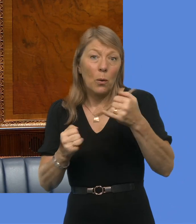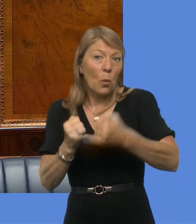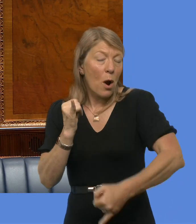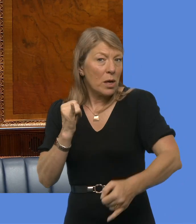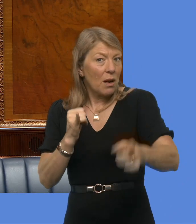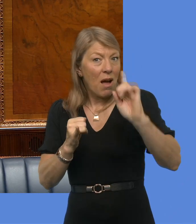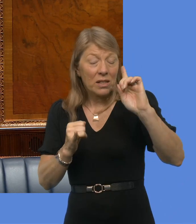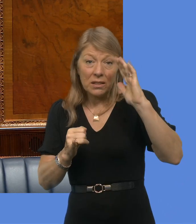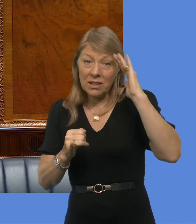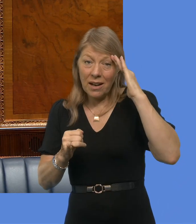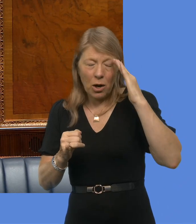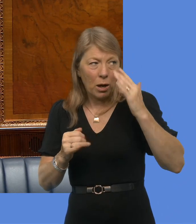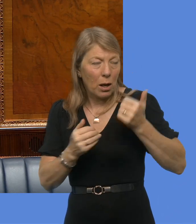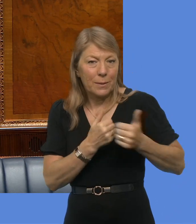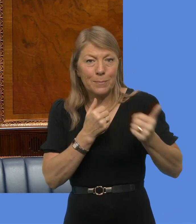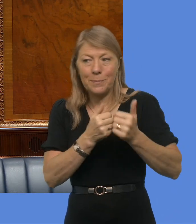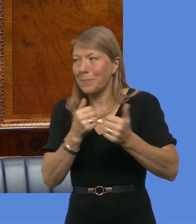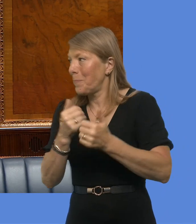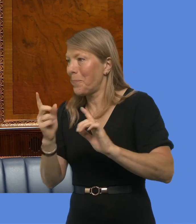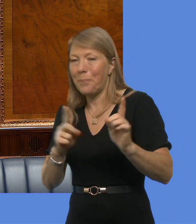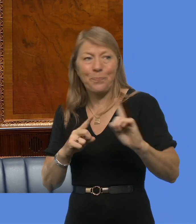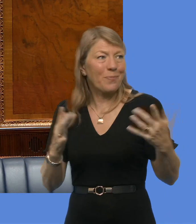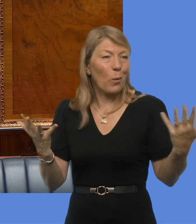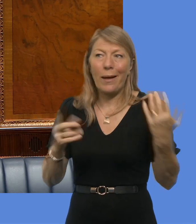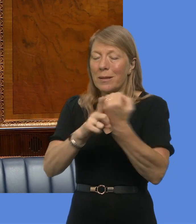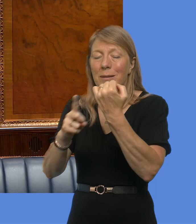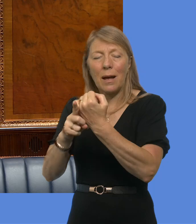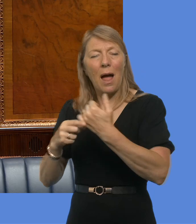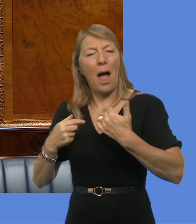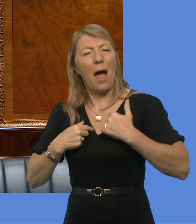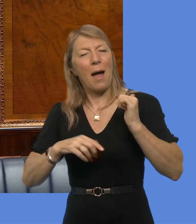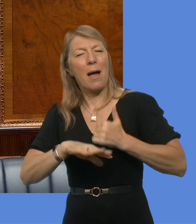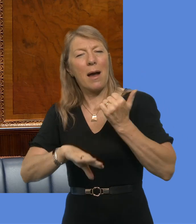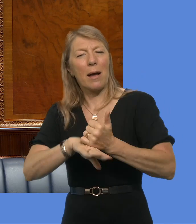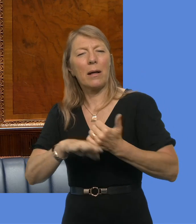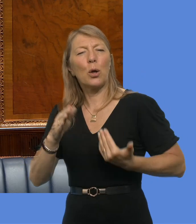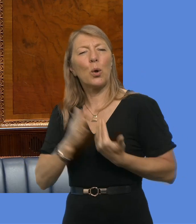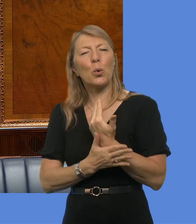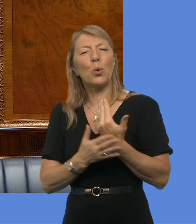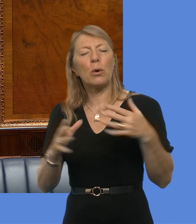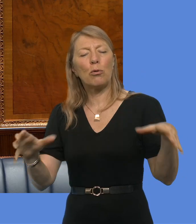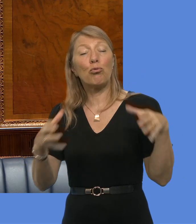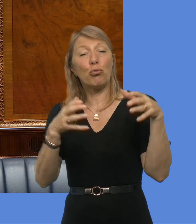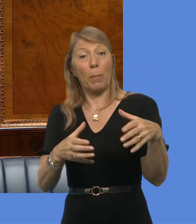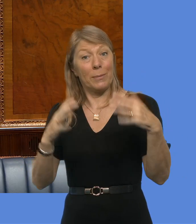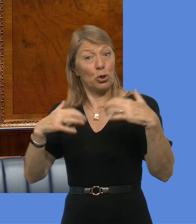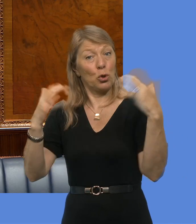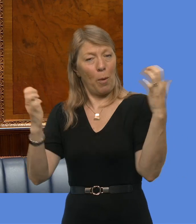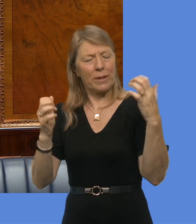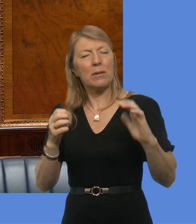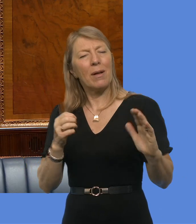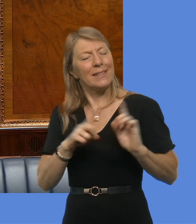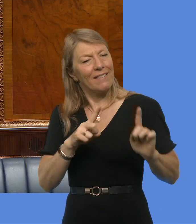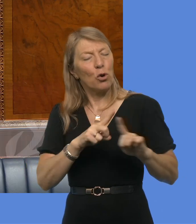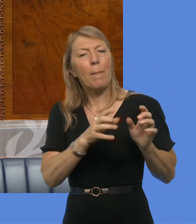And in response, I was pleased to establish a new all-party group for the sector here in Stormont, where a primary concern raised is whether the government truly recognises